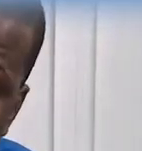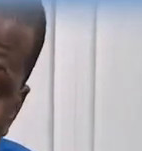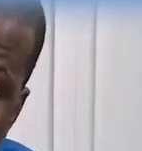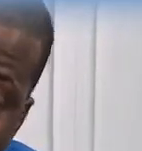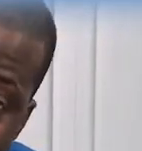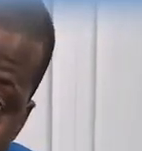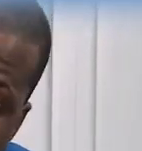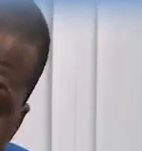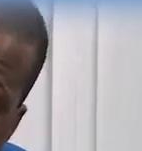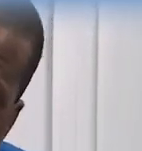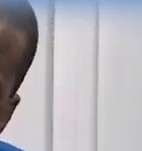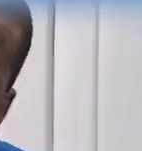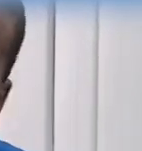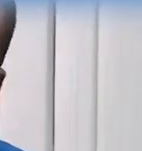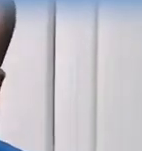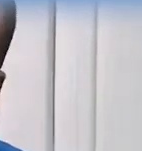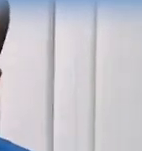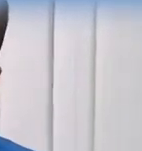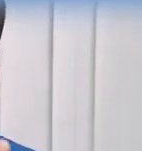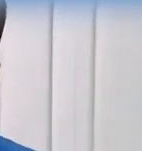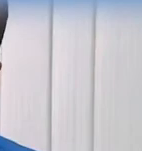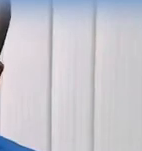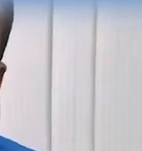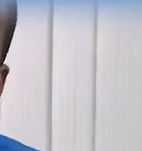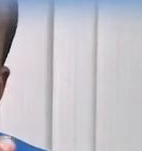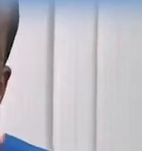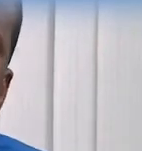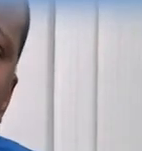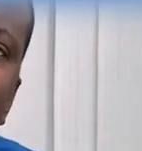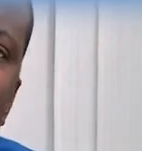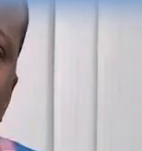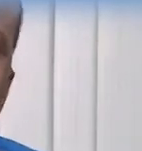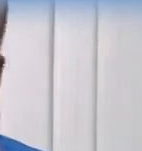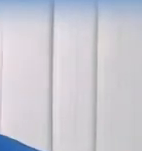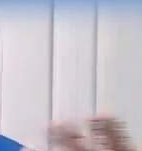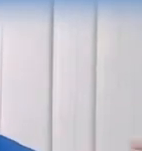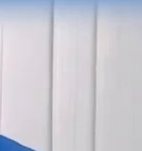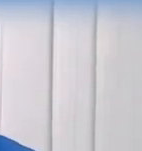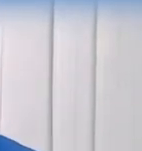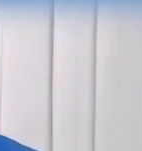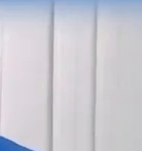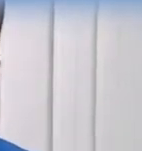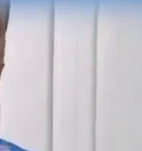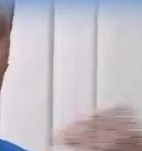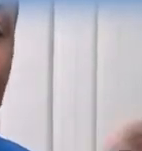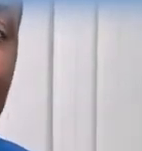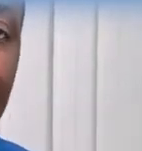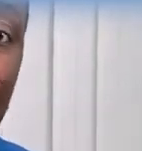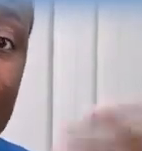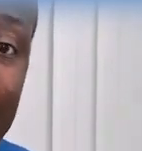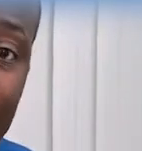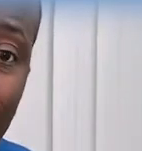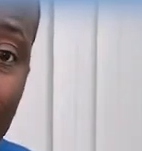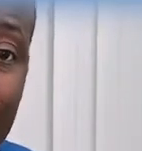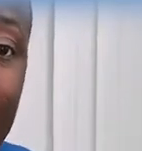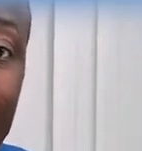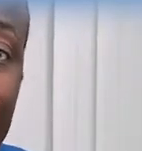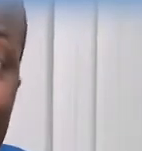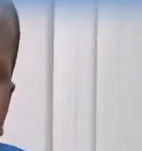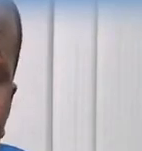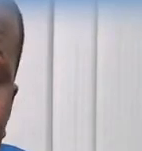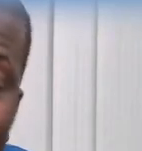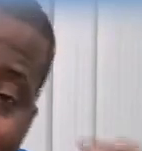ye kado ono be pension pension na nua se mu na wa kire o se ye to dum e nya mi aye kwan be so na babo no se ye nya no